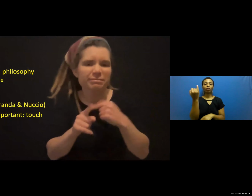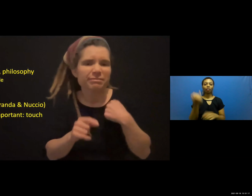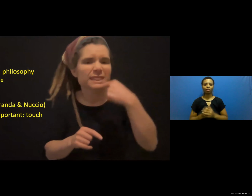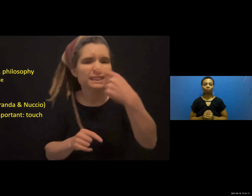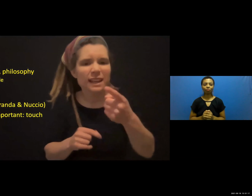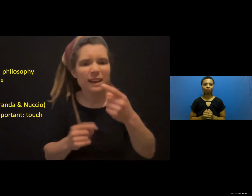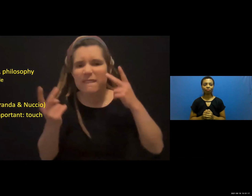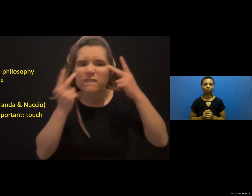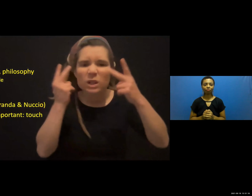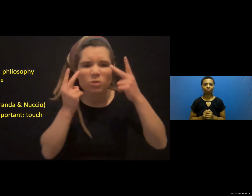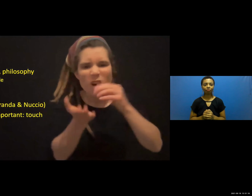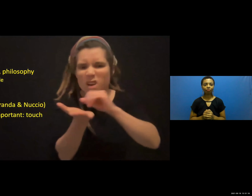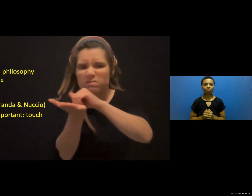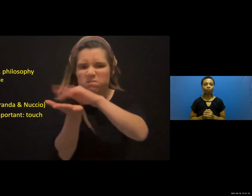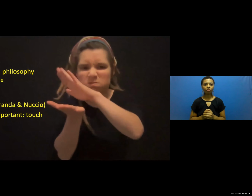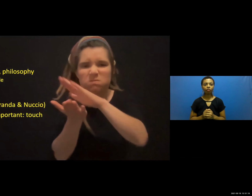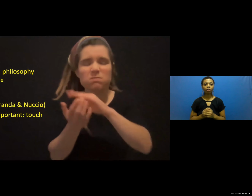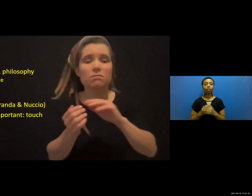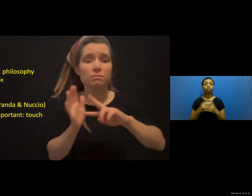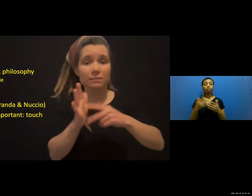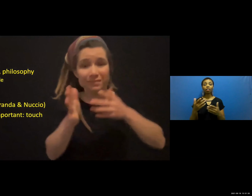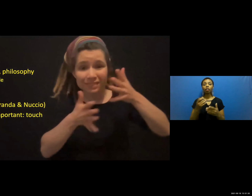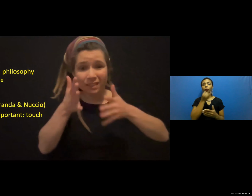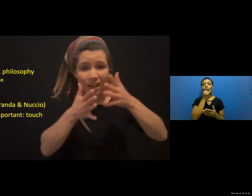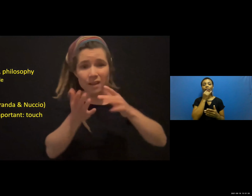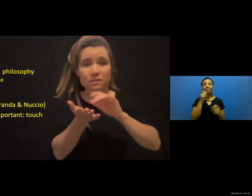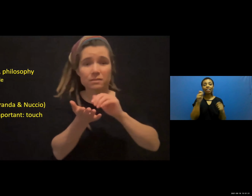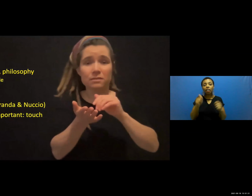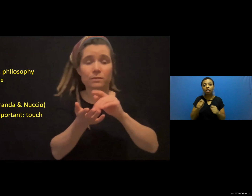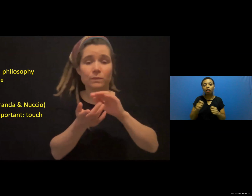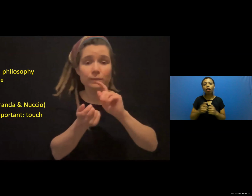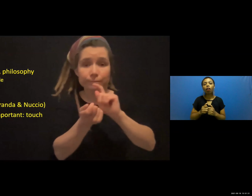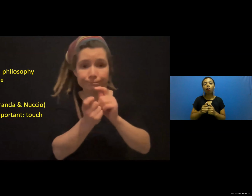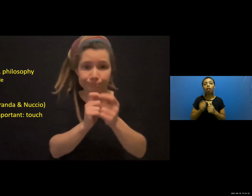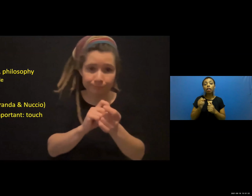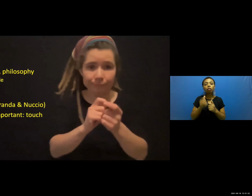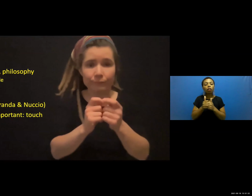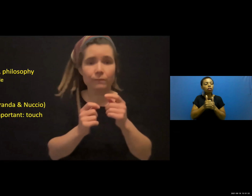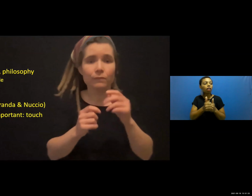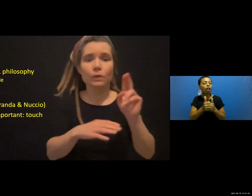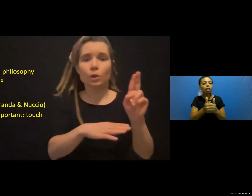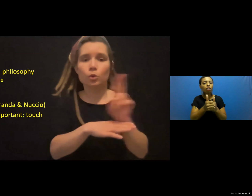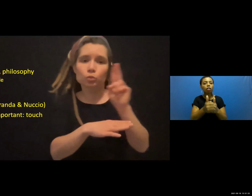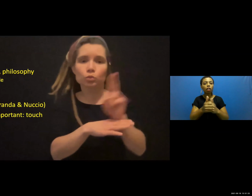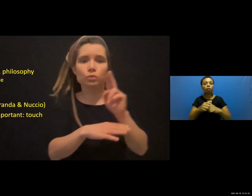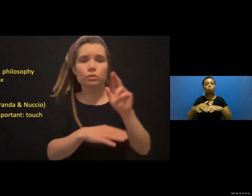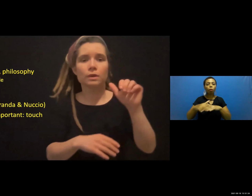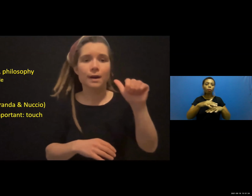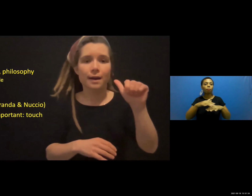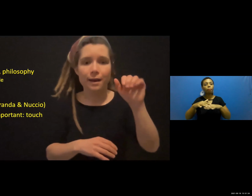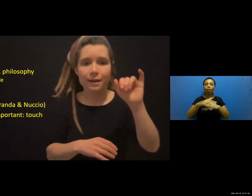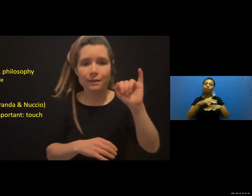It's like strong following the movement and not the visual.